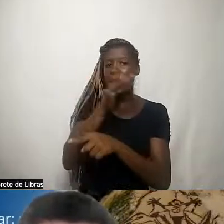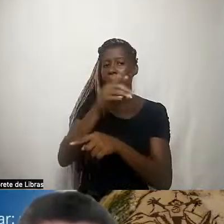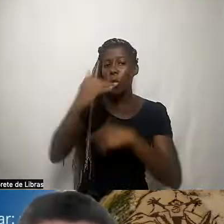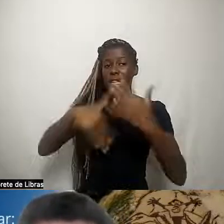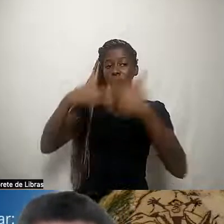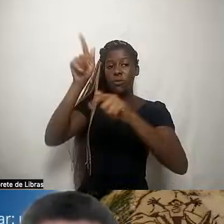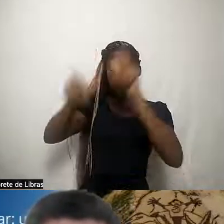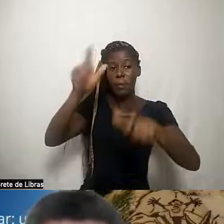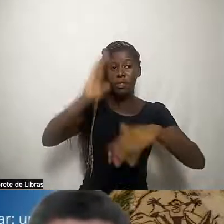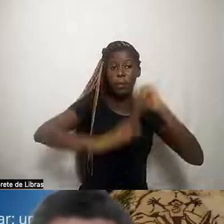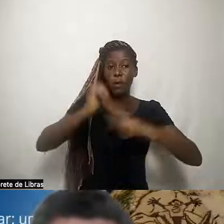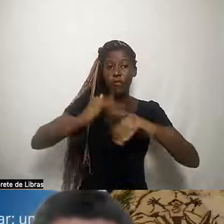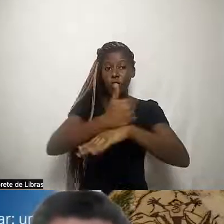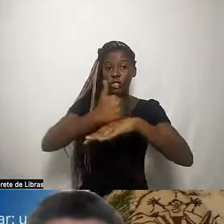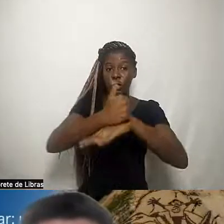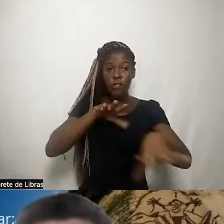researchers in the field